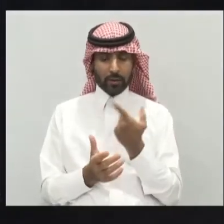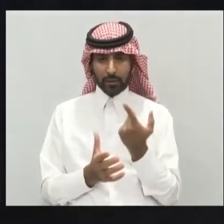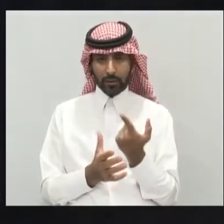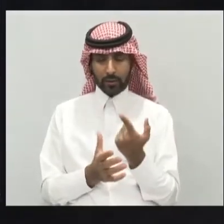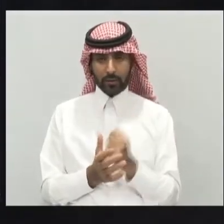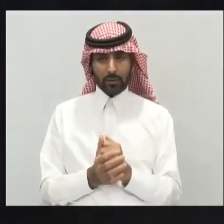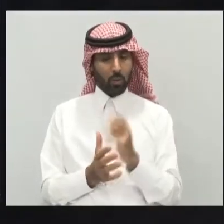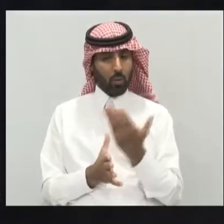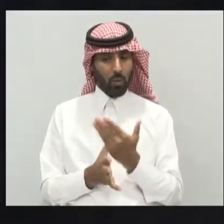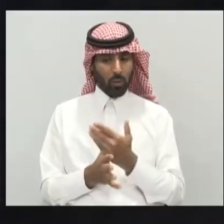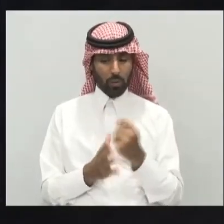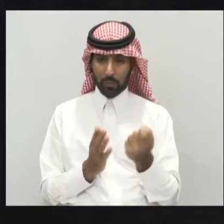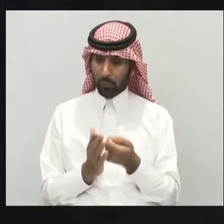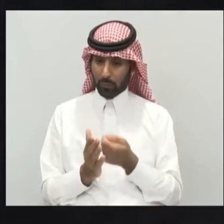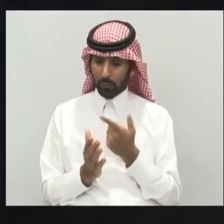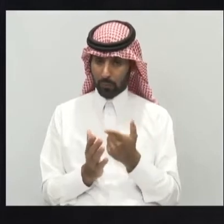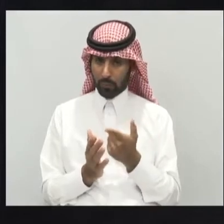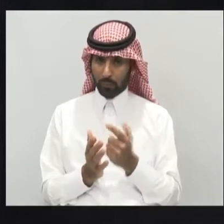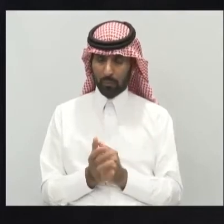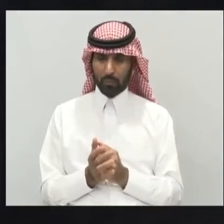write? Why do they